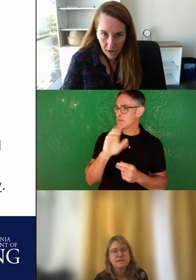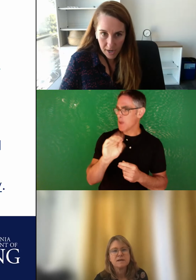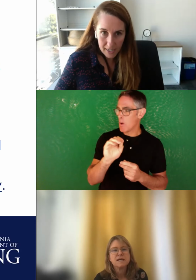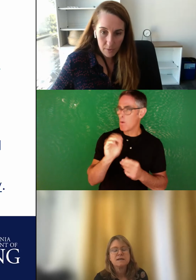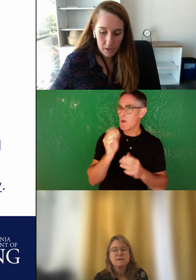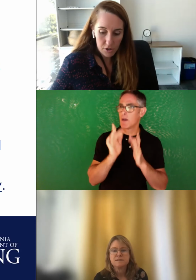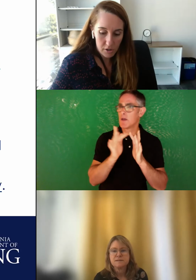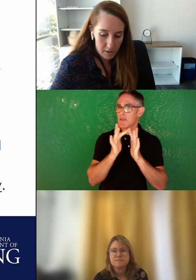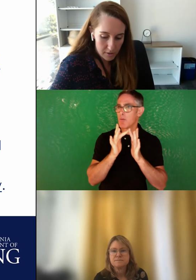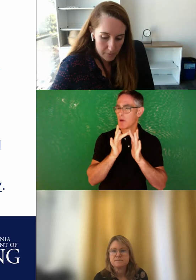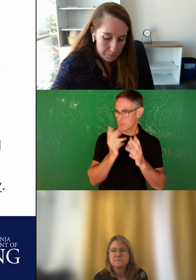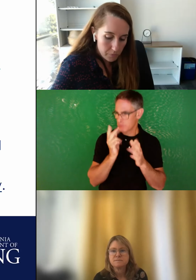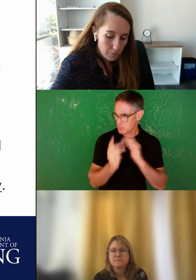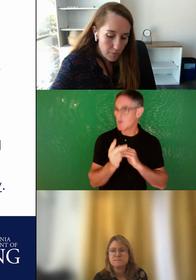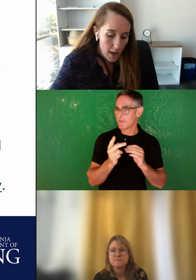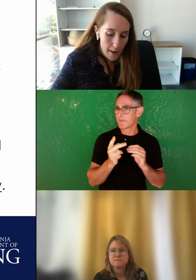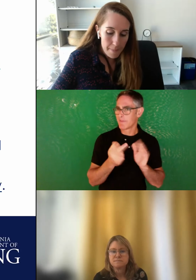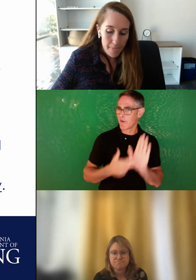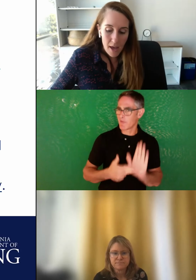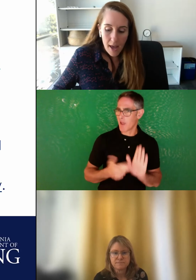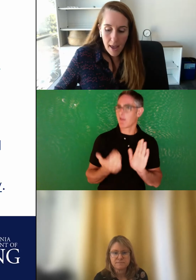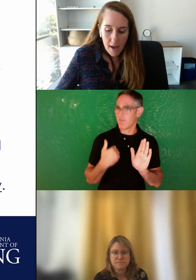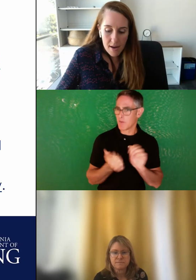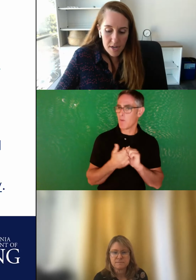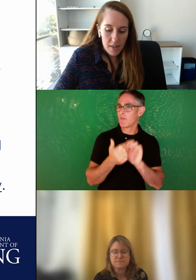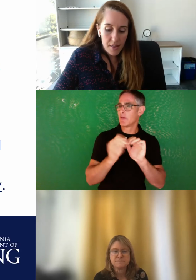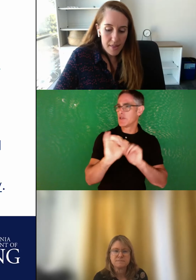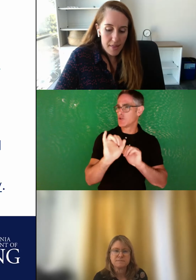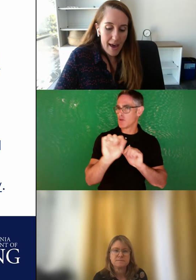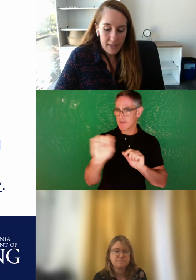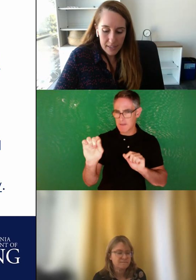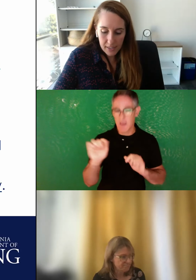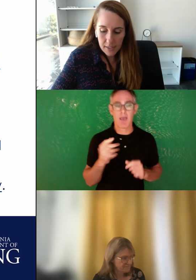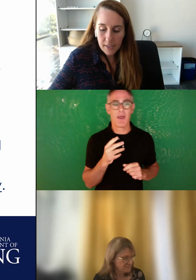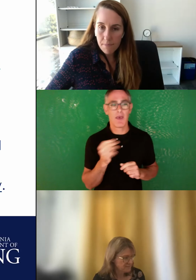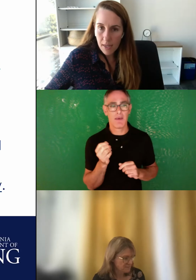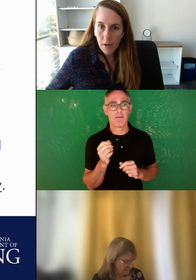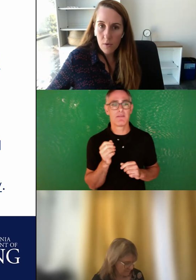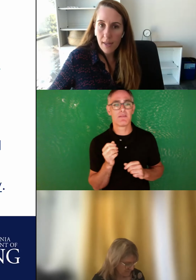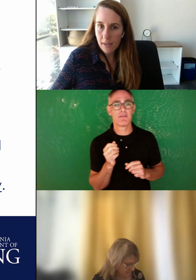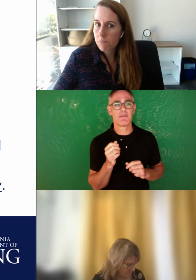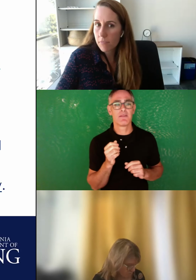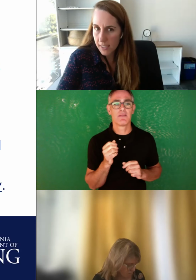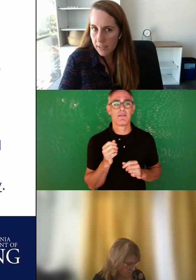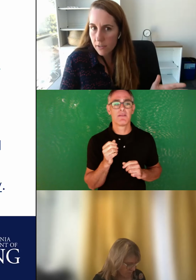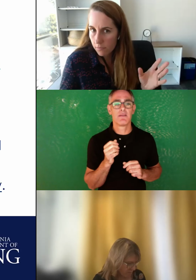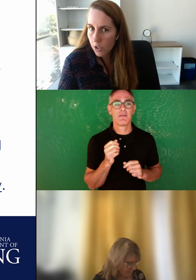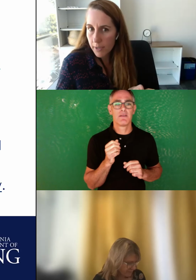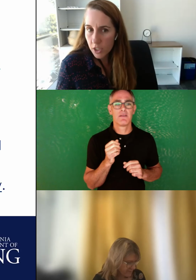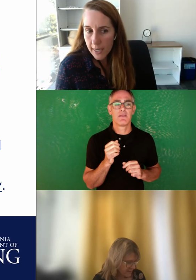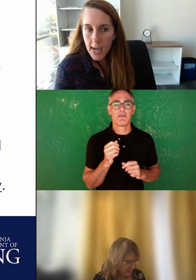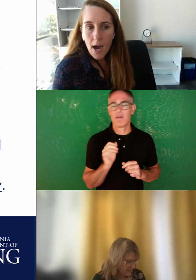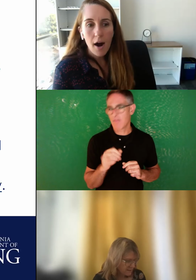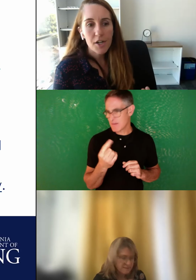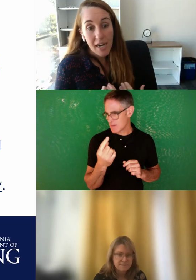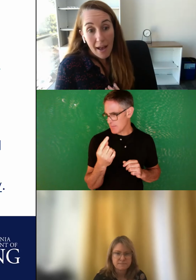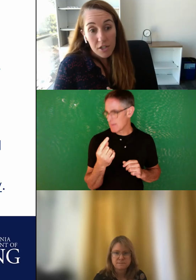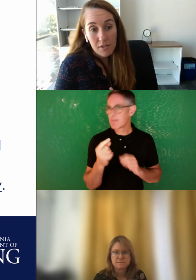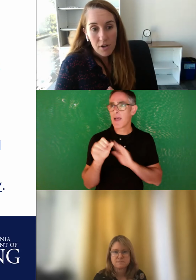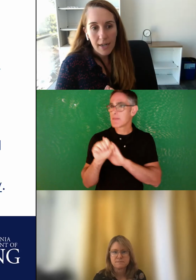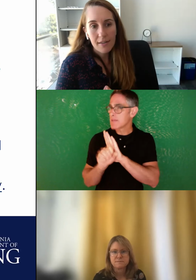of contracting with insurers. And that's something that states could be doing.